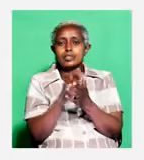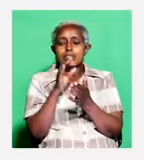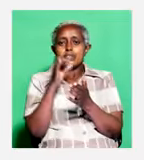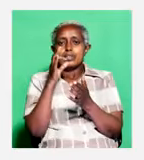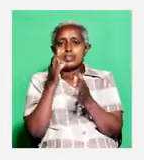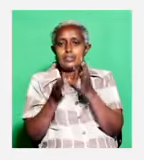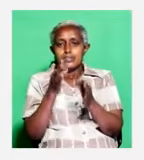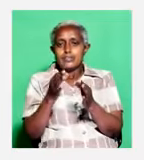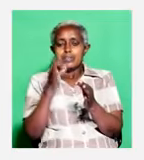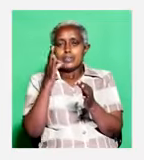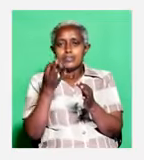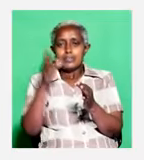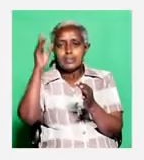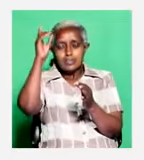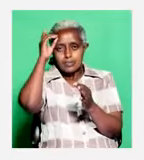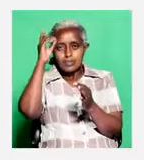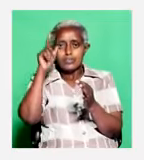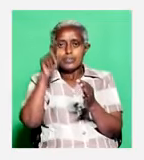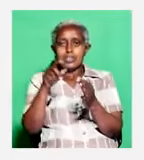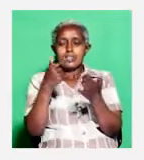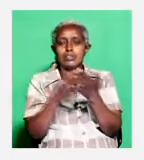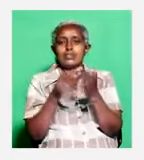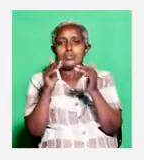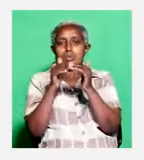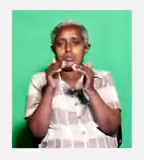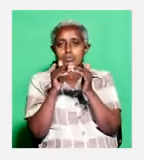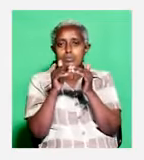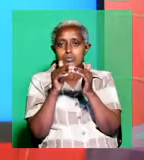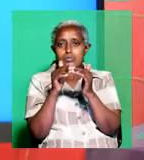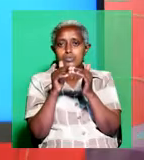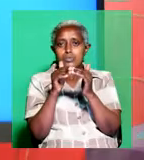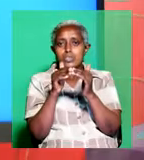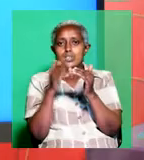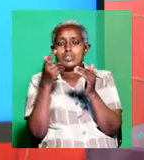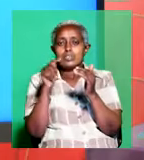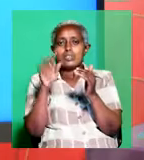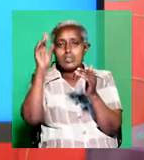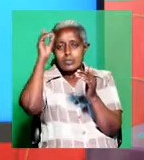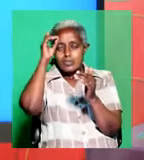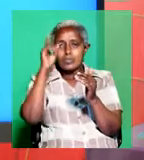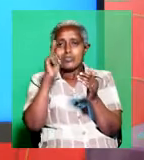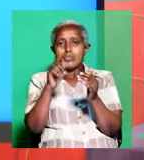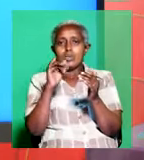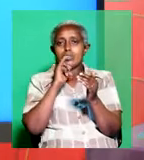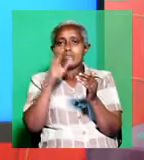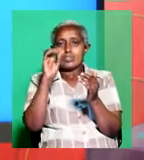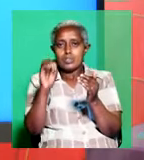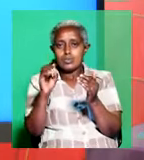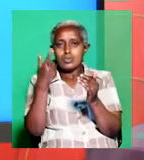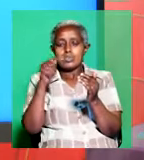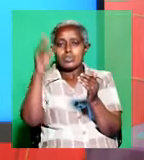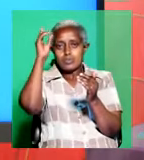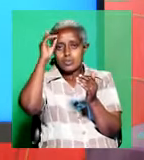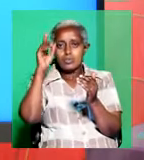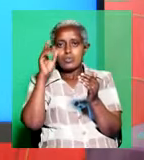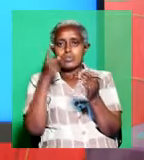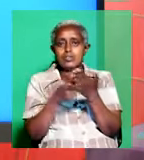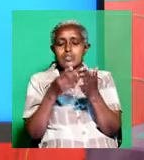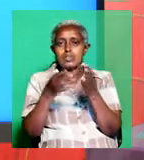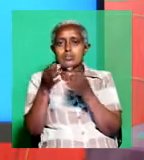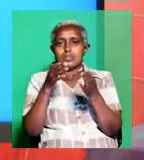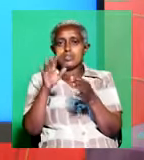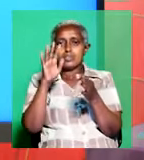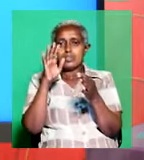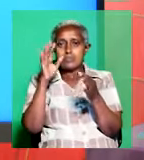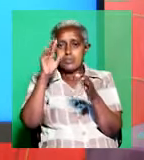F derivative of x, this is equal to, the derivative of 1 is, it is 0, the derivative of this expression, since